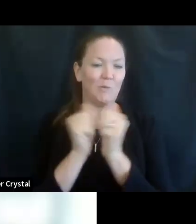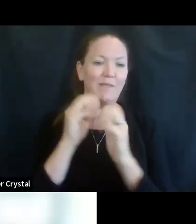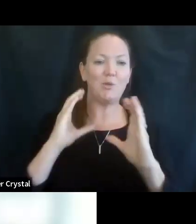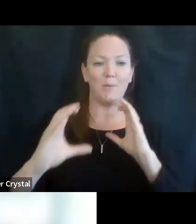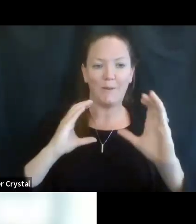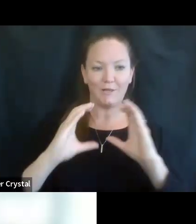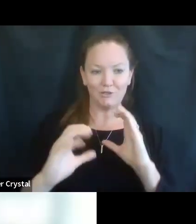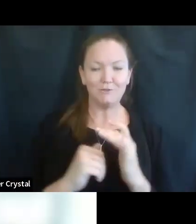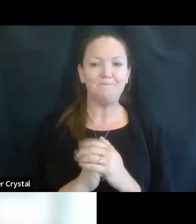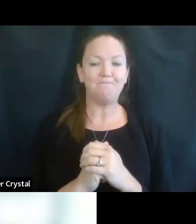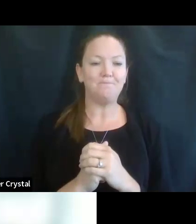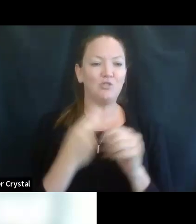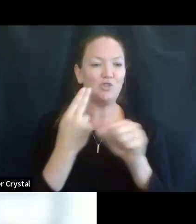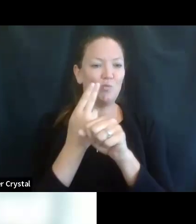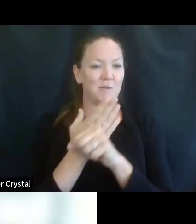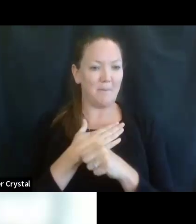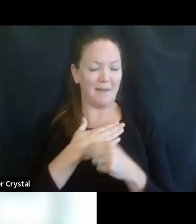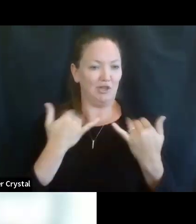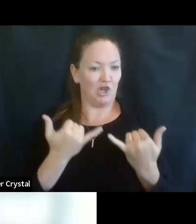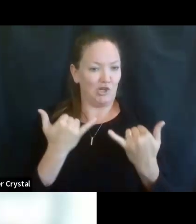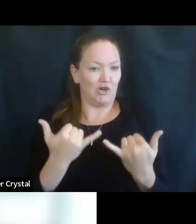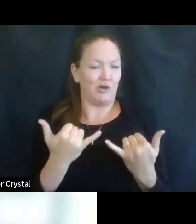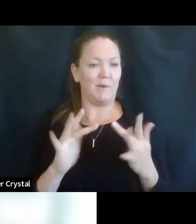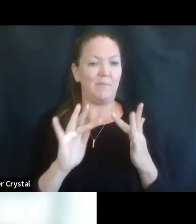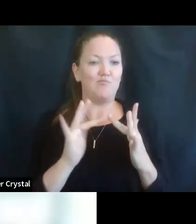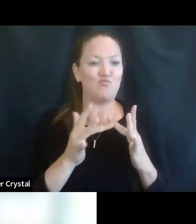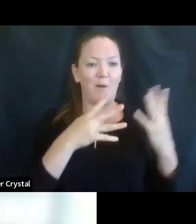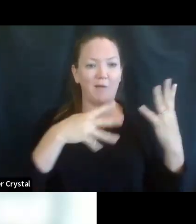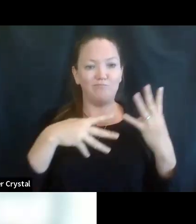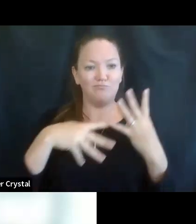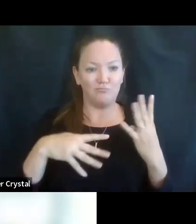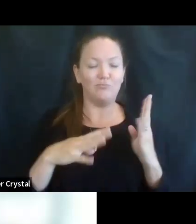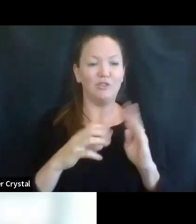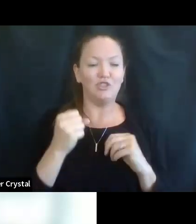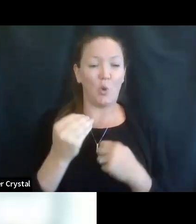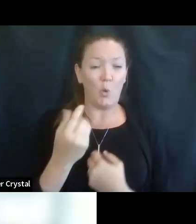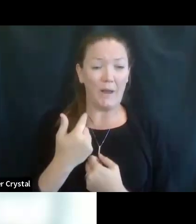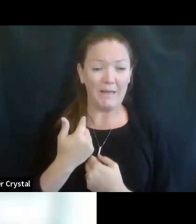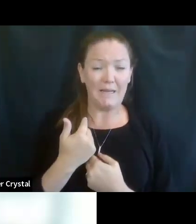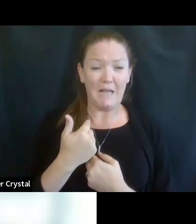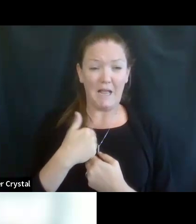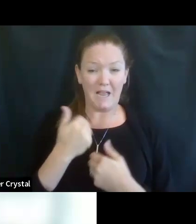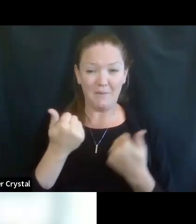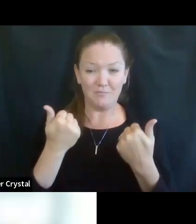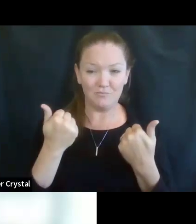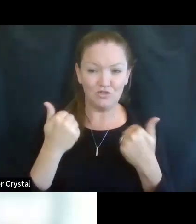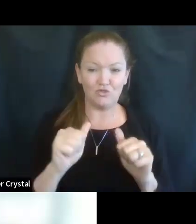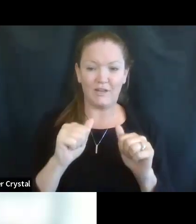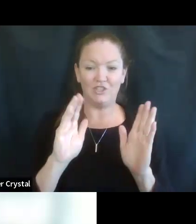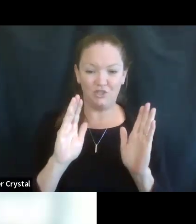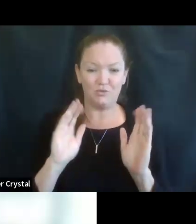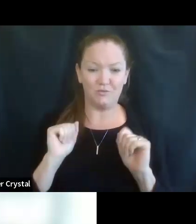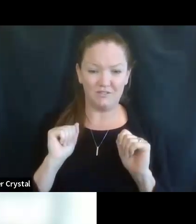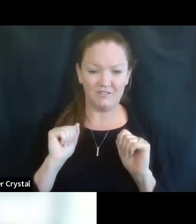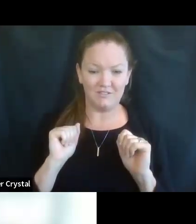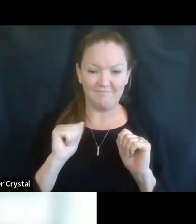communications using my existing broadband. So I'm trying to affirm Amy's research that when